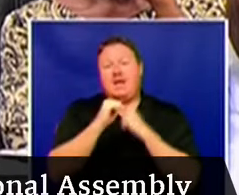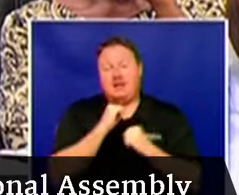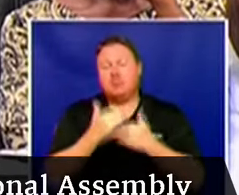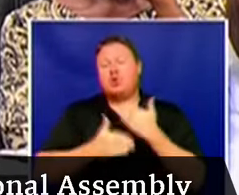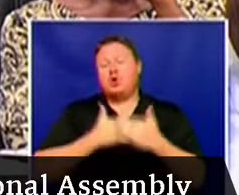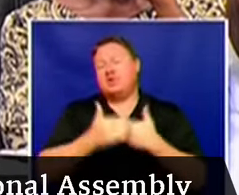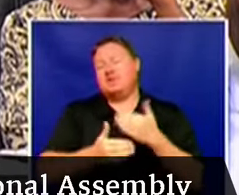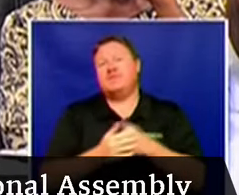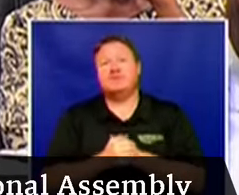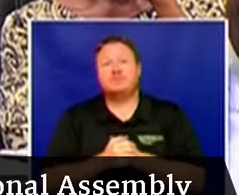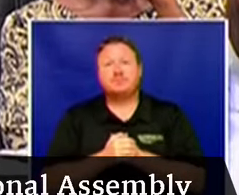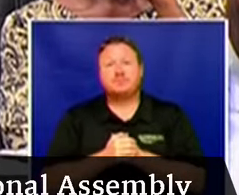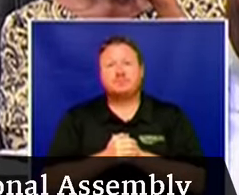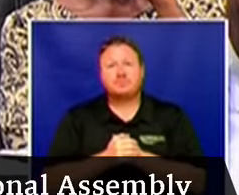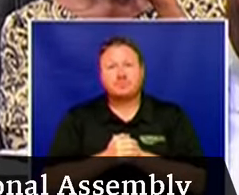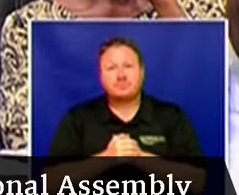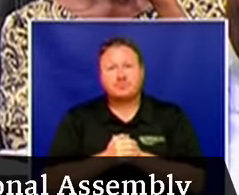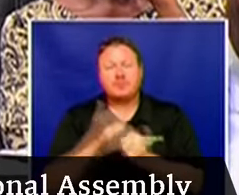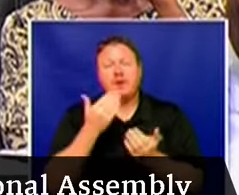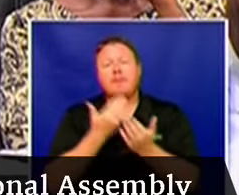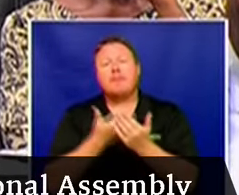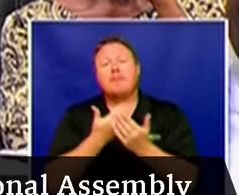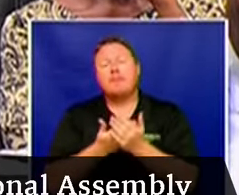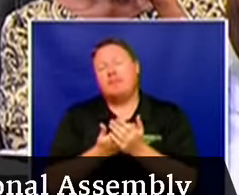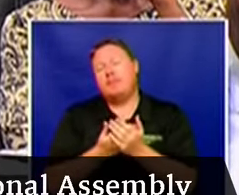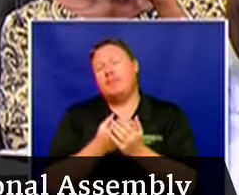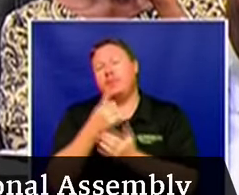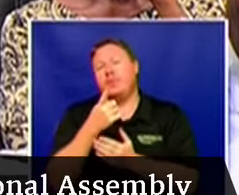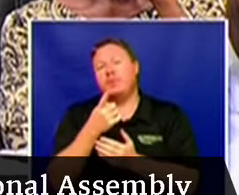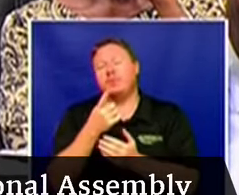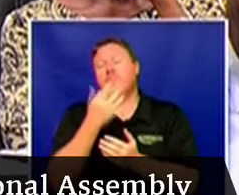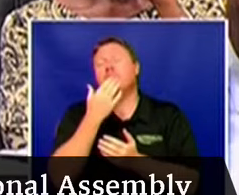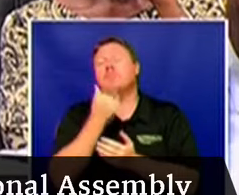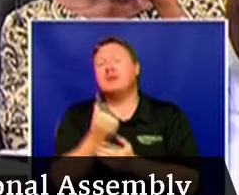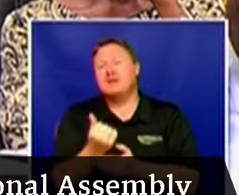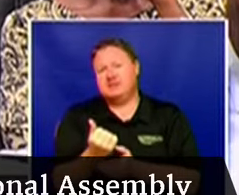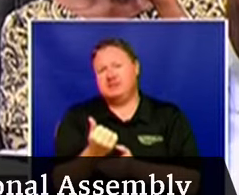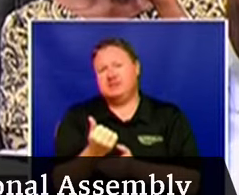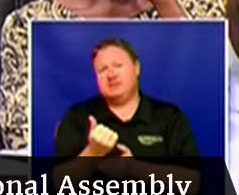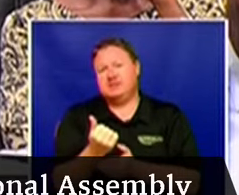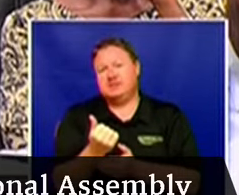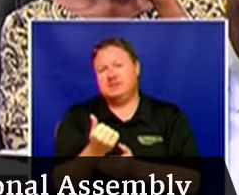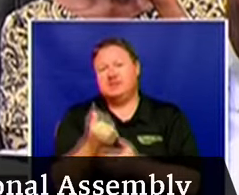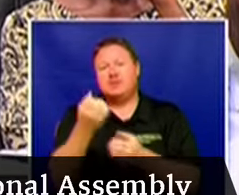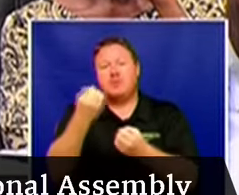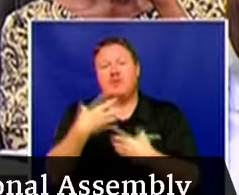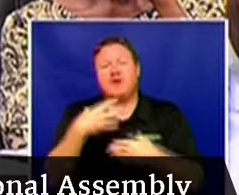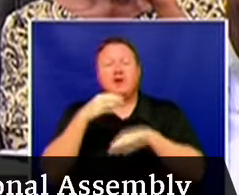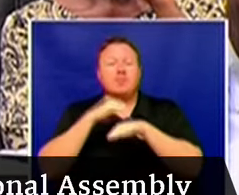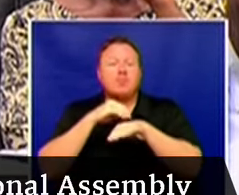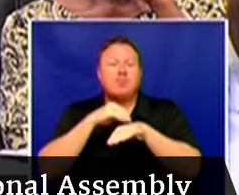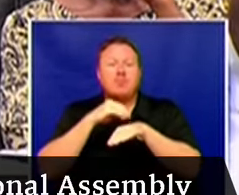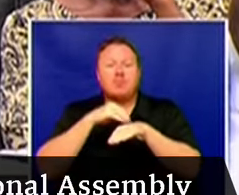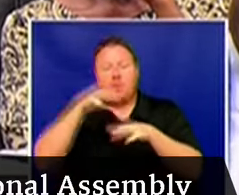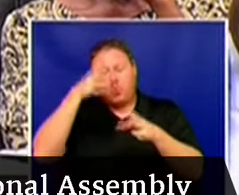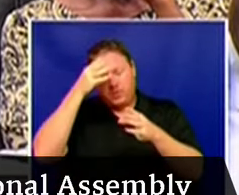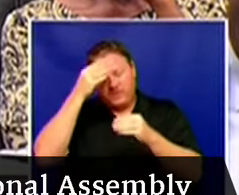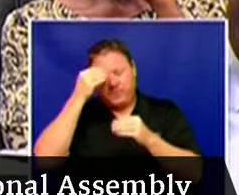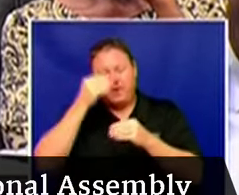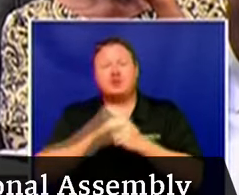progressively. Could you please provide more information, Honorable